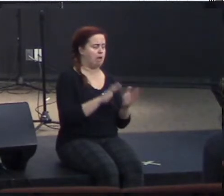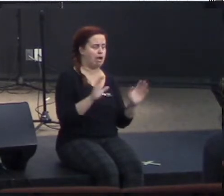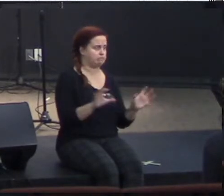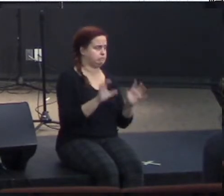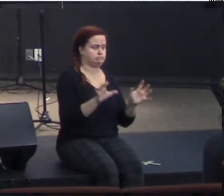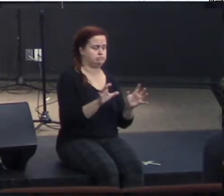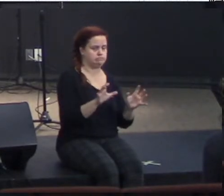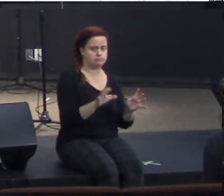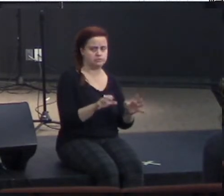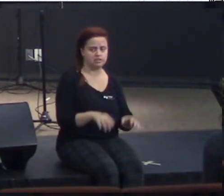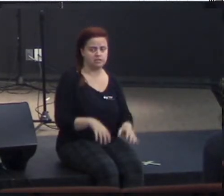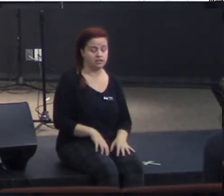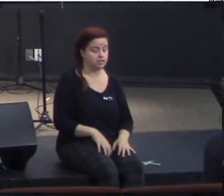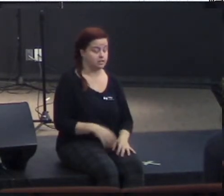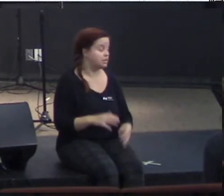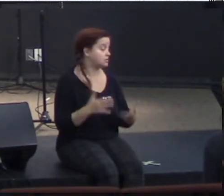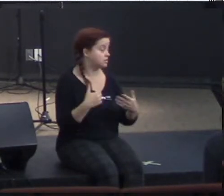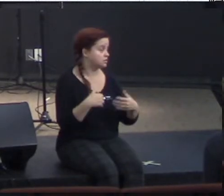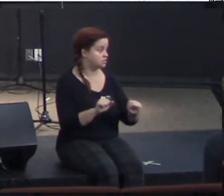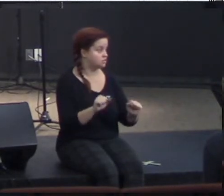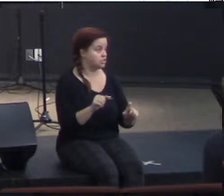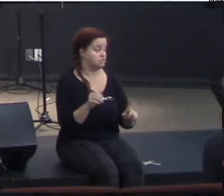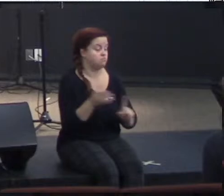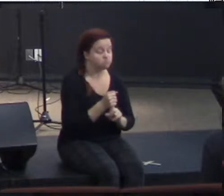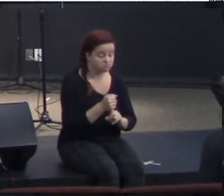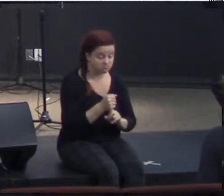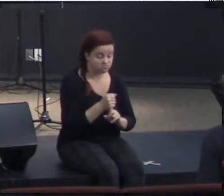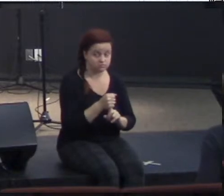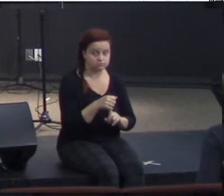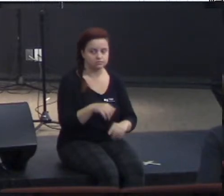they're trying to catch him,